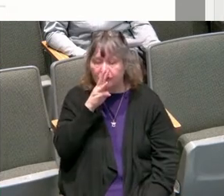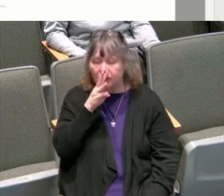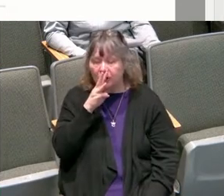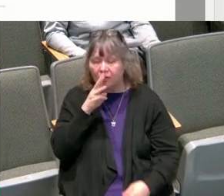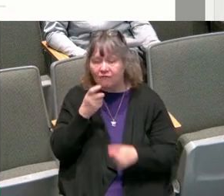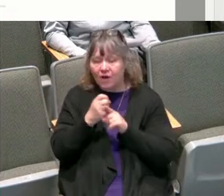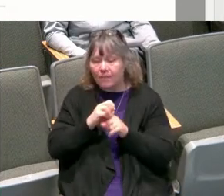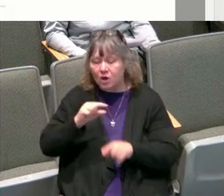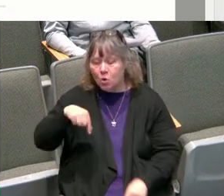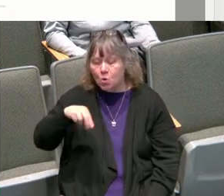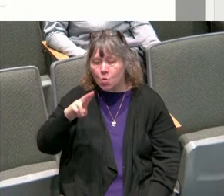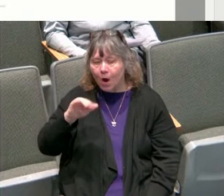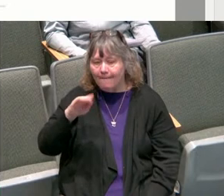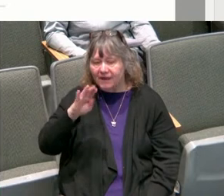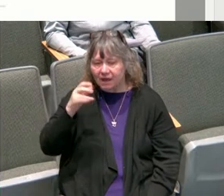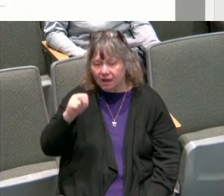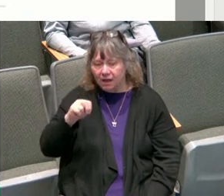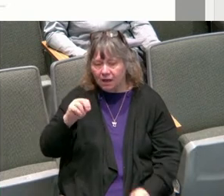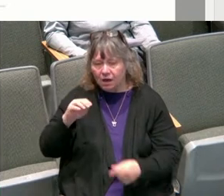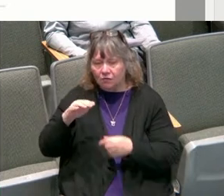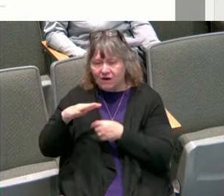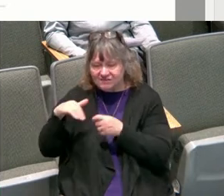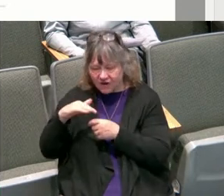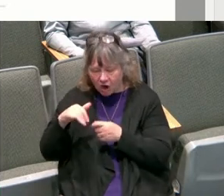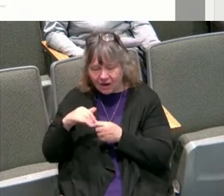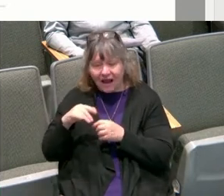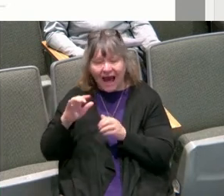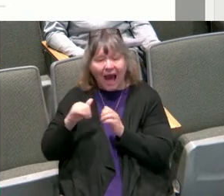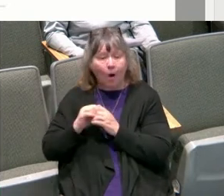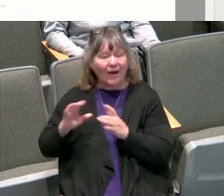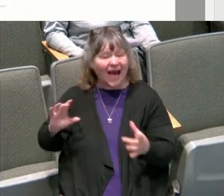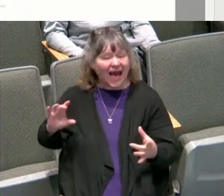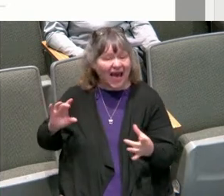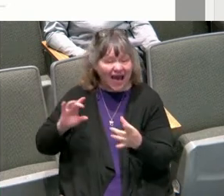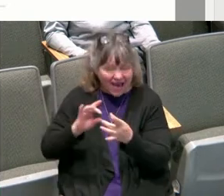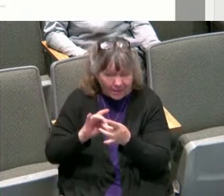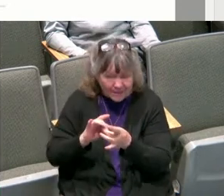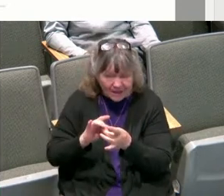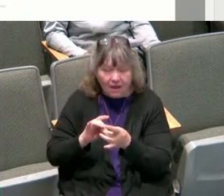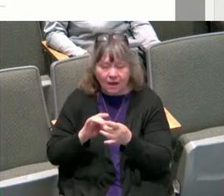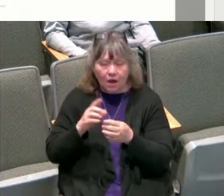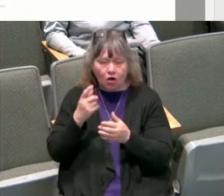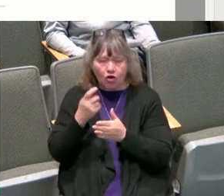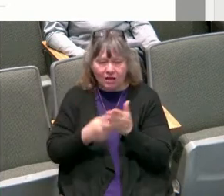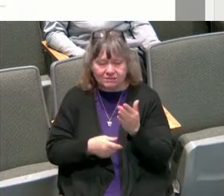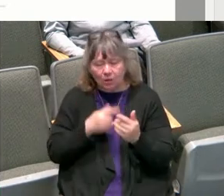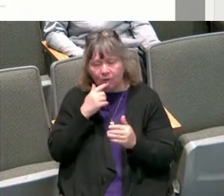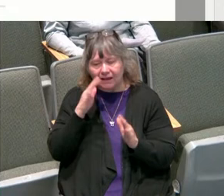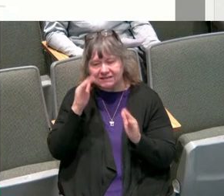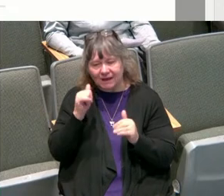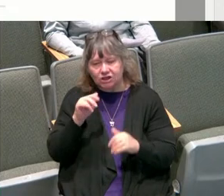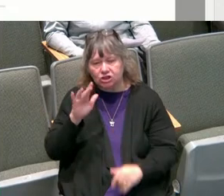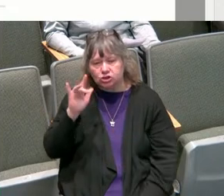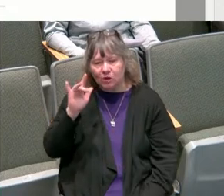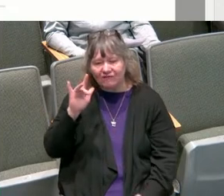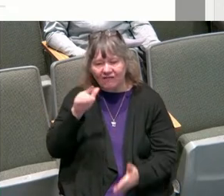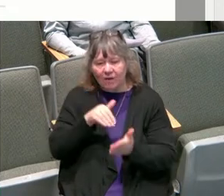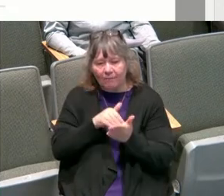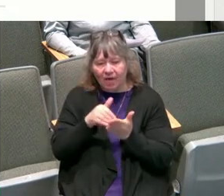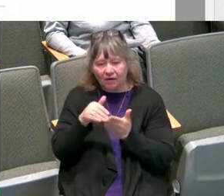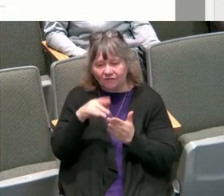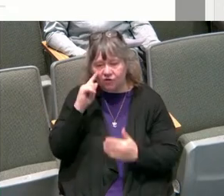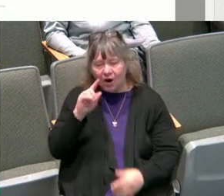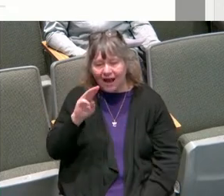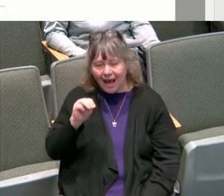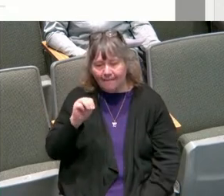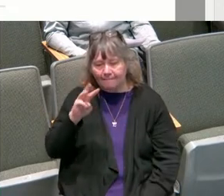Reservoir the graph reflects costs for borrowing for interim pfas filtration and an expected 25 million dollar cost for mwra